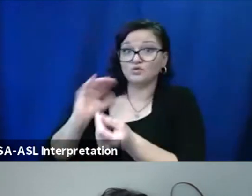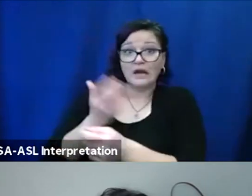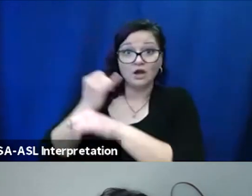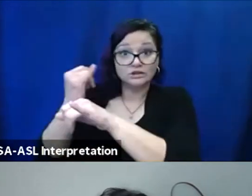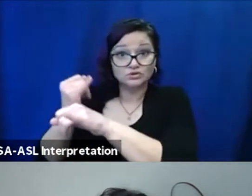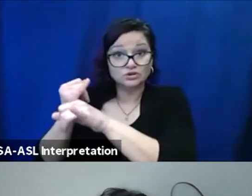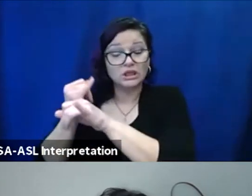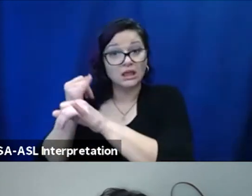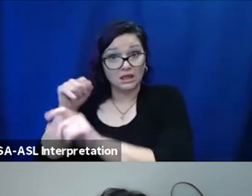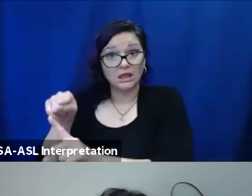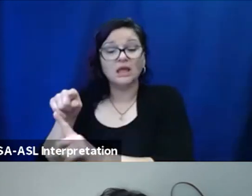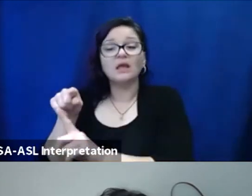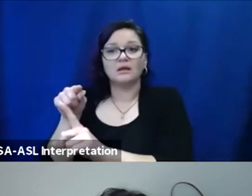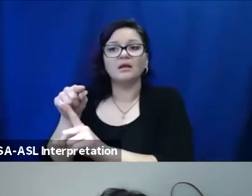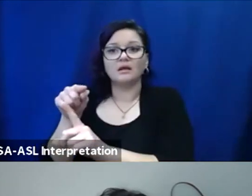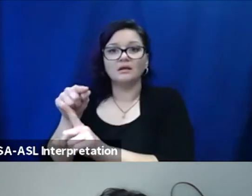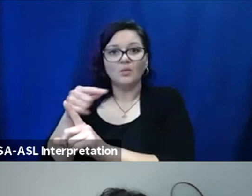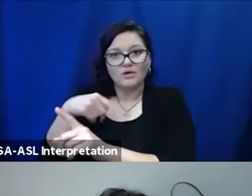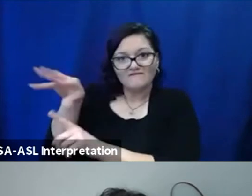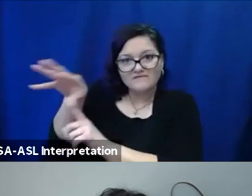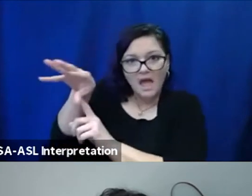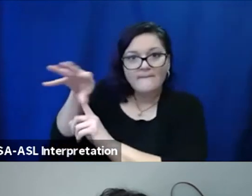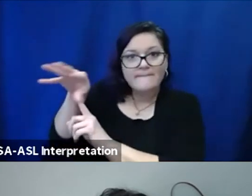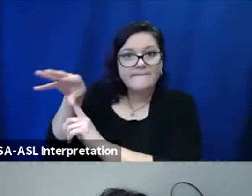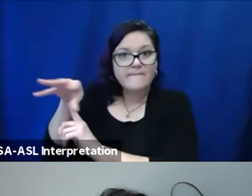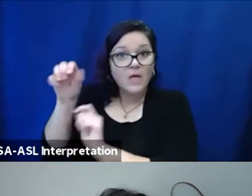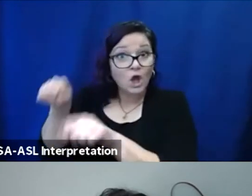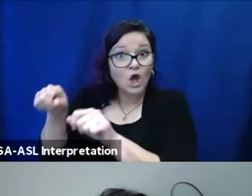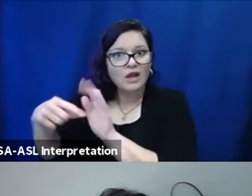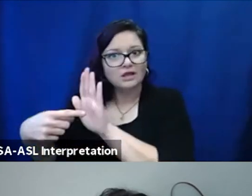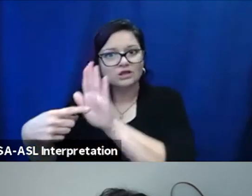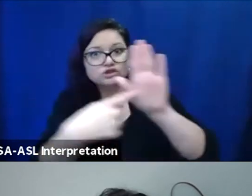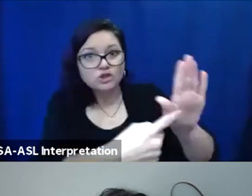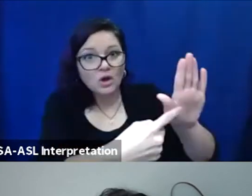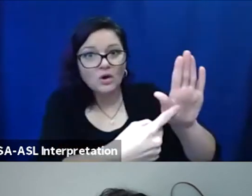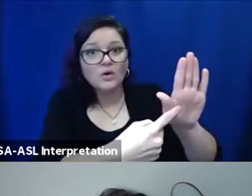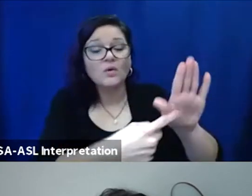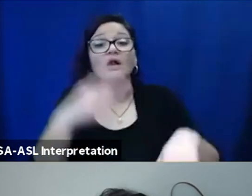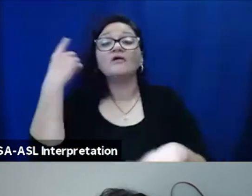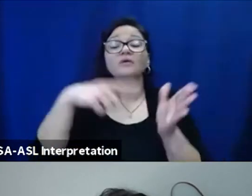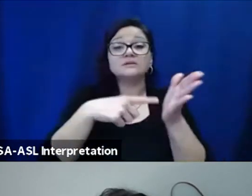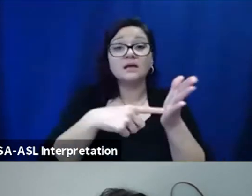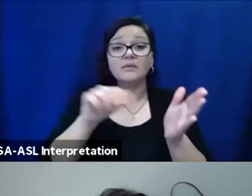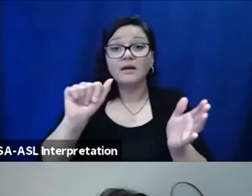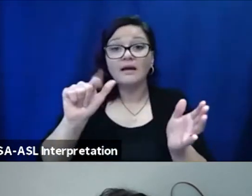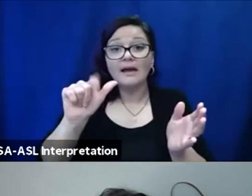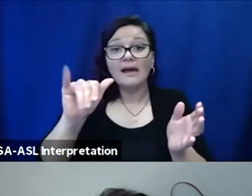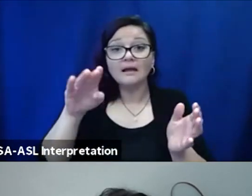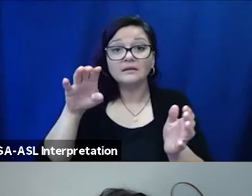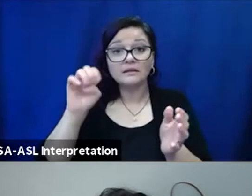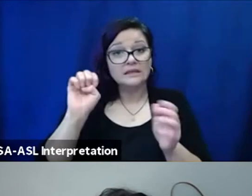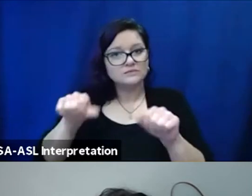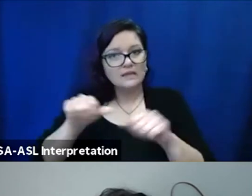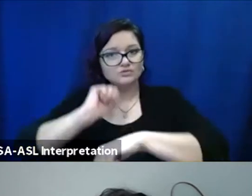institution were filmed. And so we were able to show that. For instance, Alice was able to set up